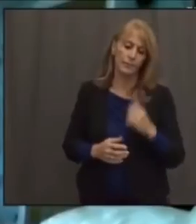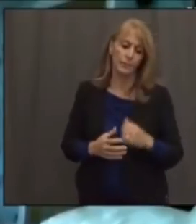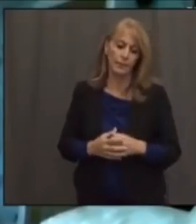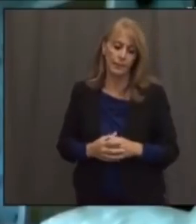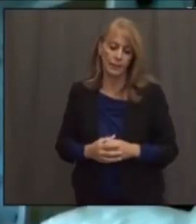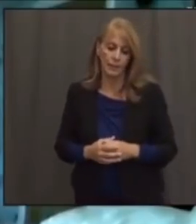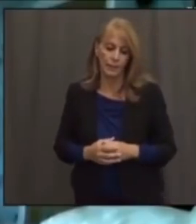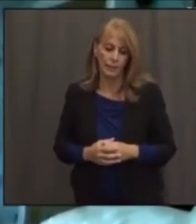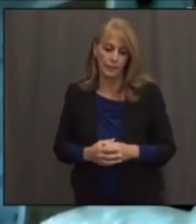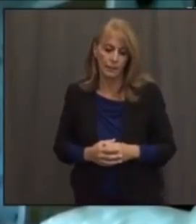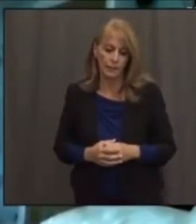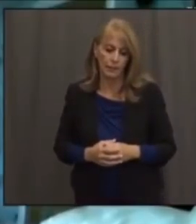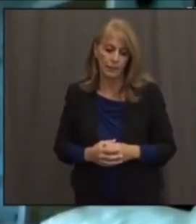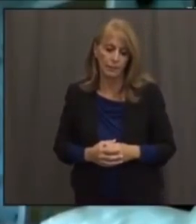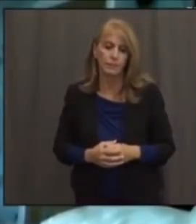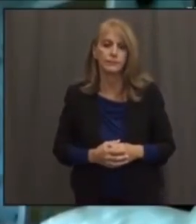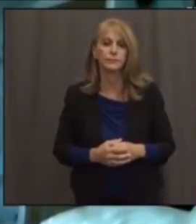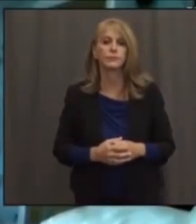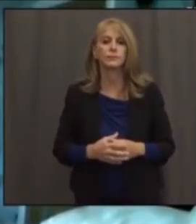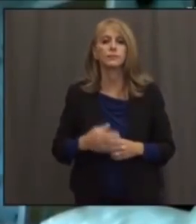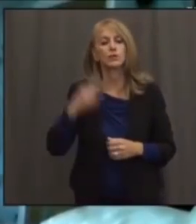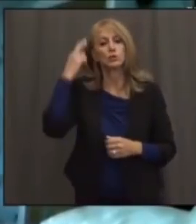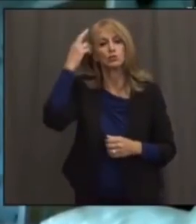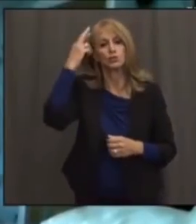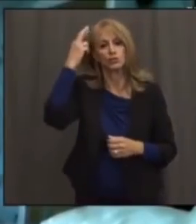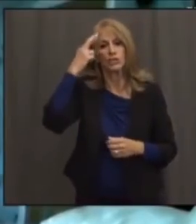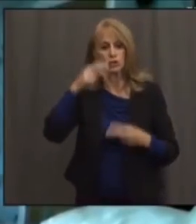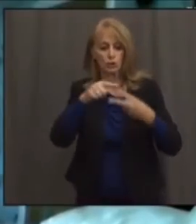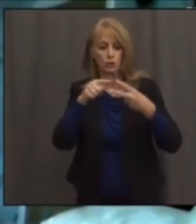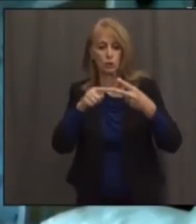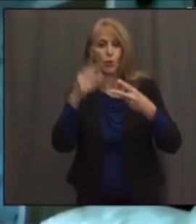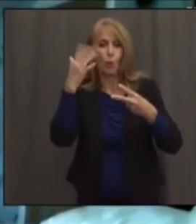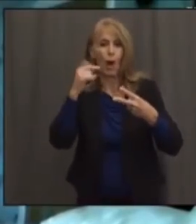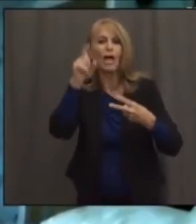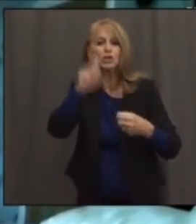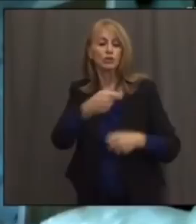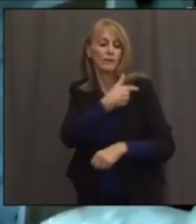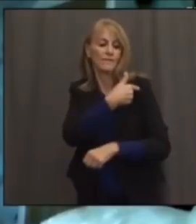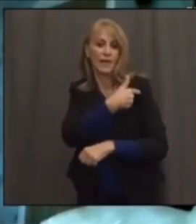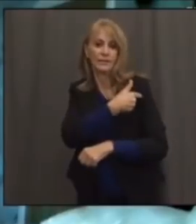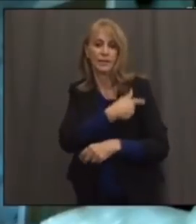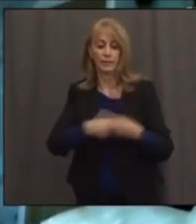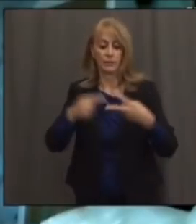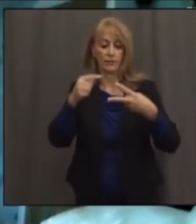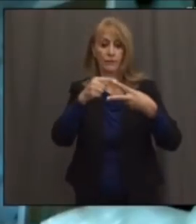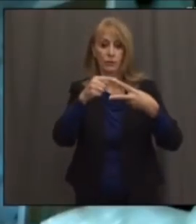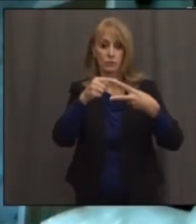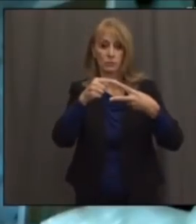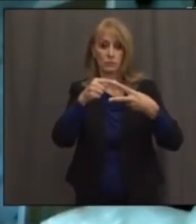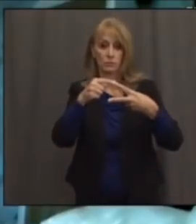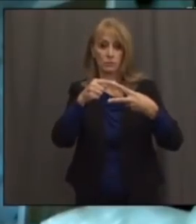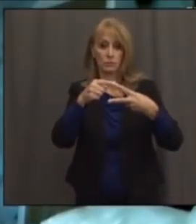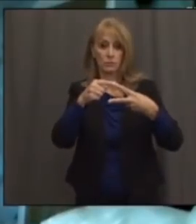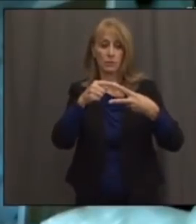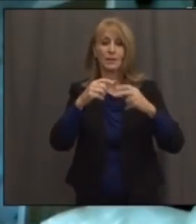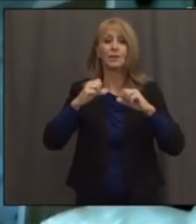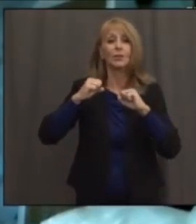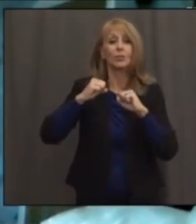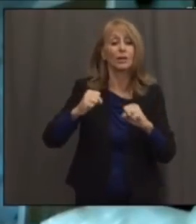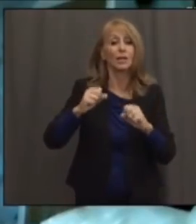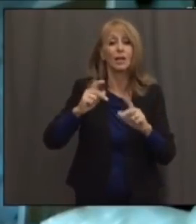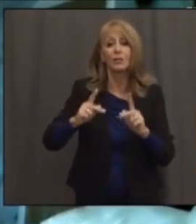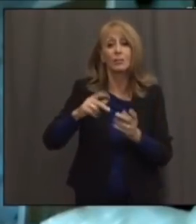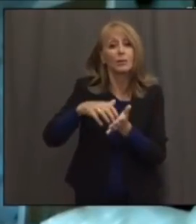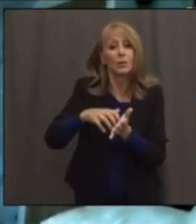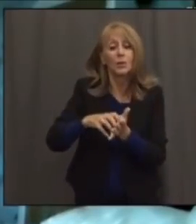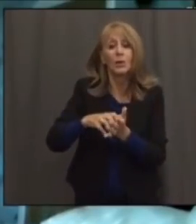reasons why we want to vaccinate. Two broad reasons. The first reason is to protect those most vulnerable or